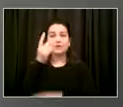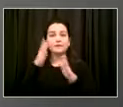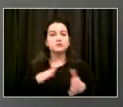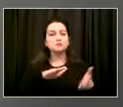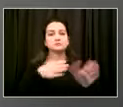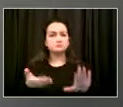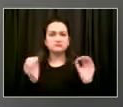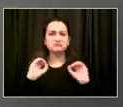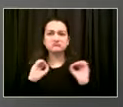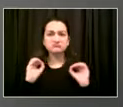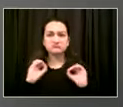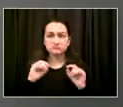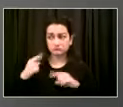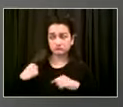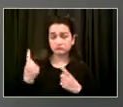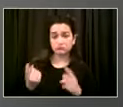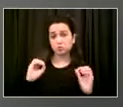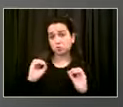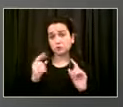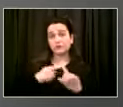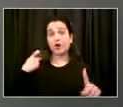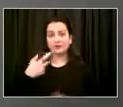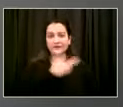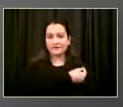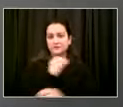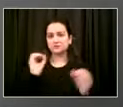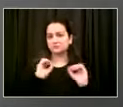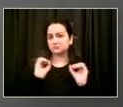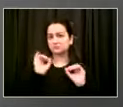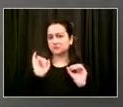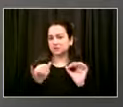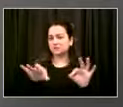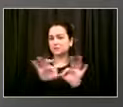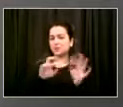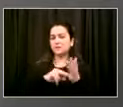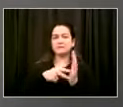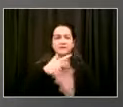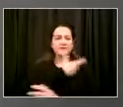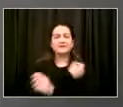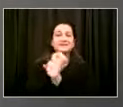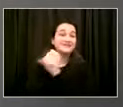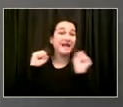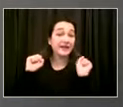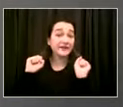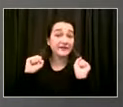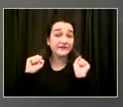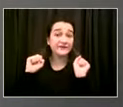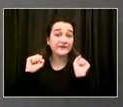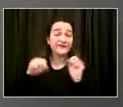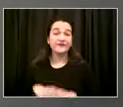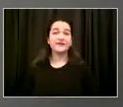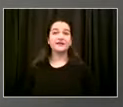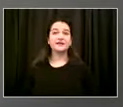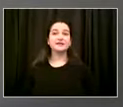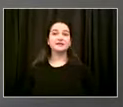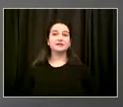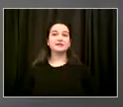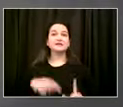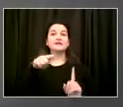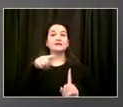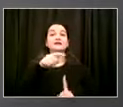repercussions from getting COVID infection. Only a few people who've gotten the vaccine have required hospitalization, small number